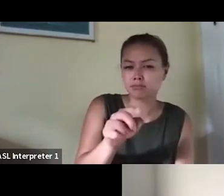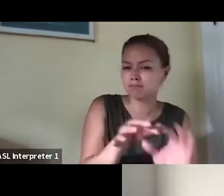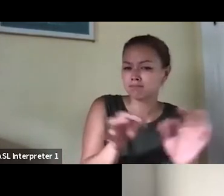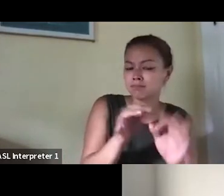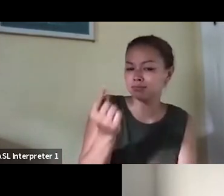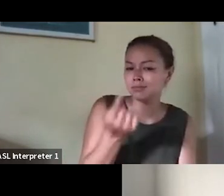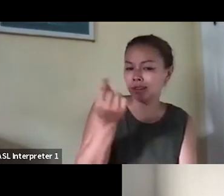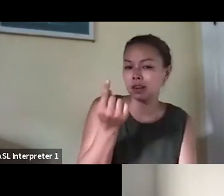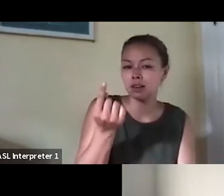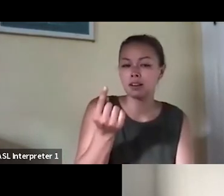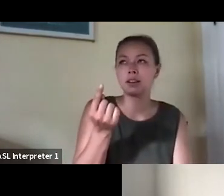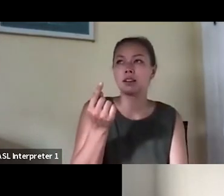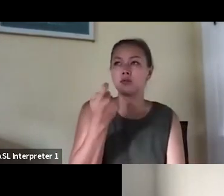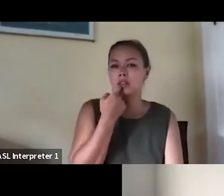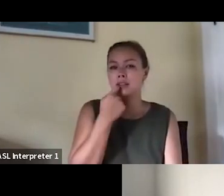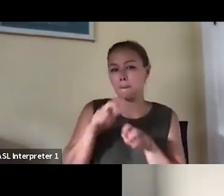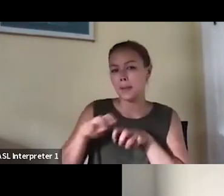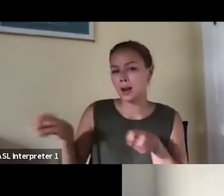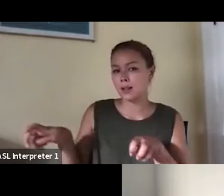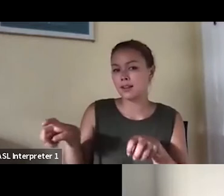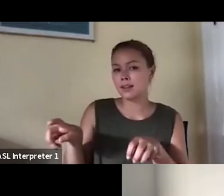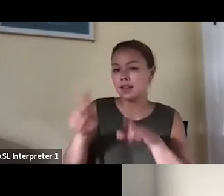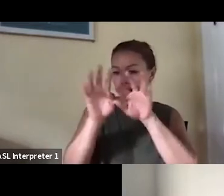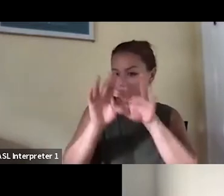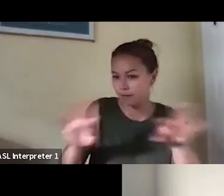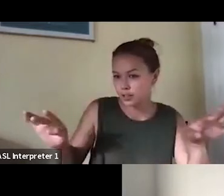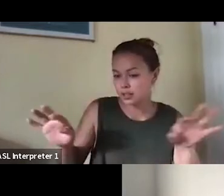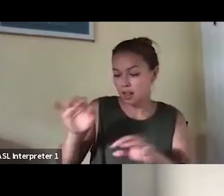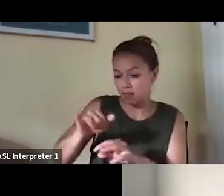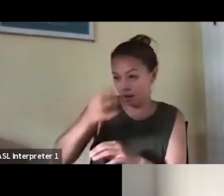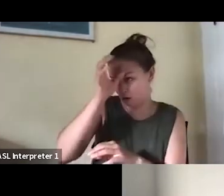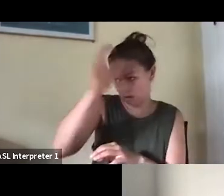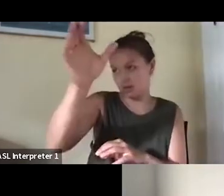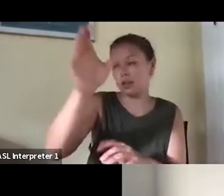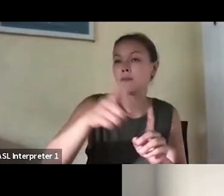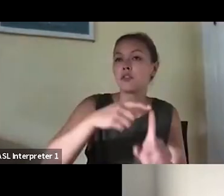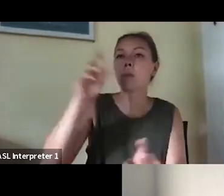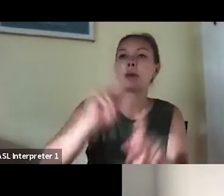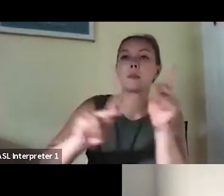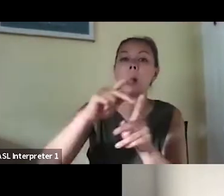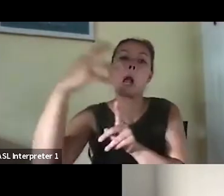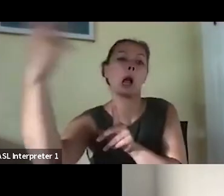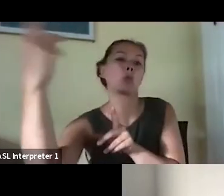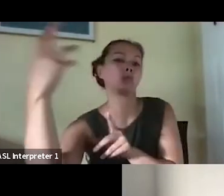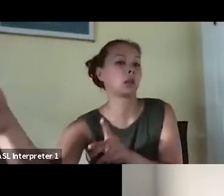I'd like to ask you all, how are words like diversity used and what are the effects it has on the